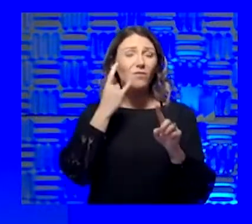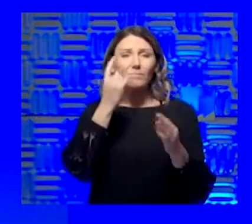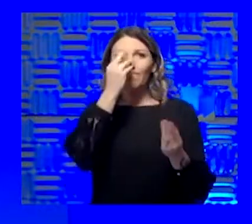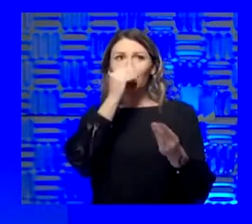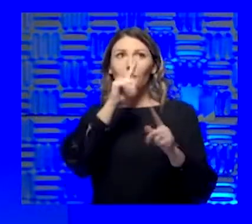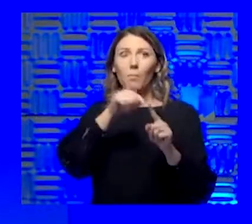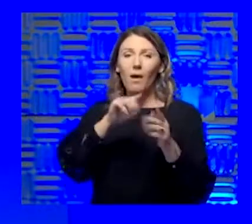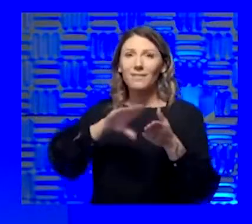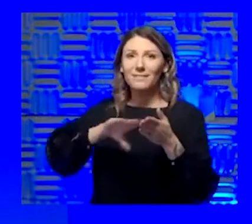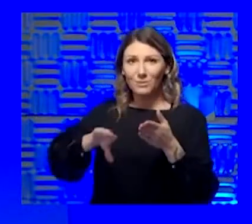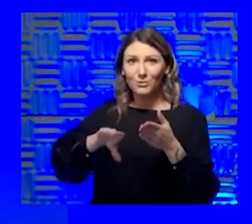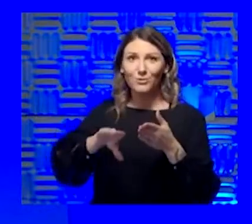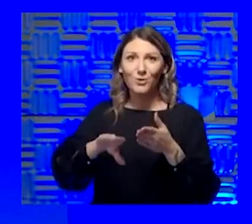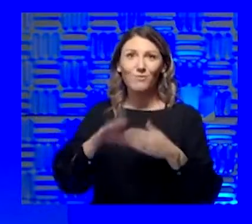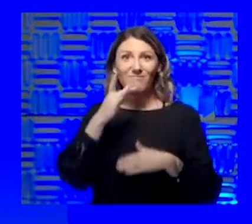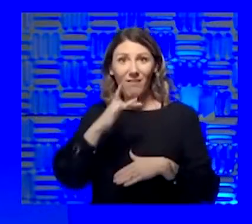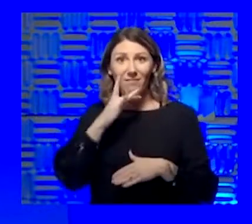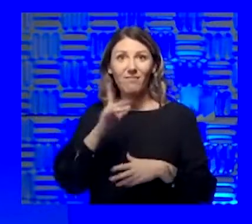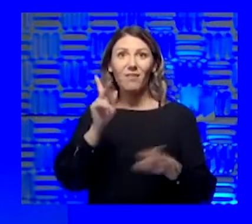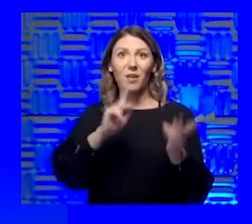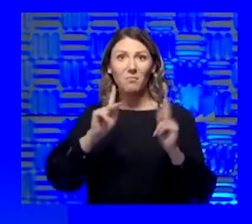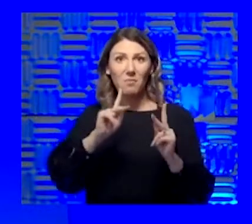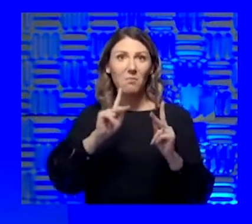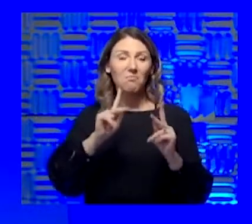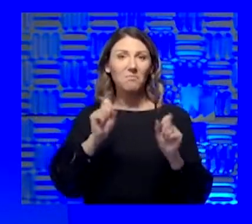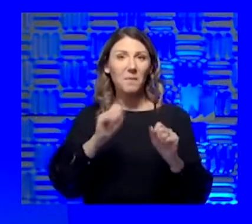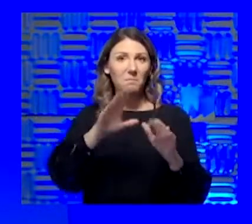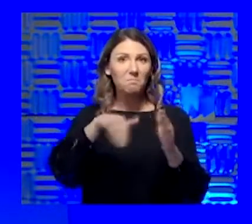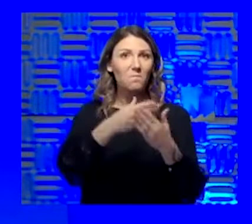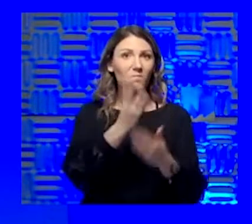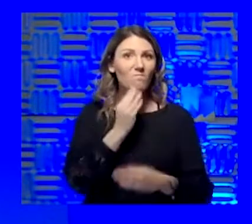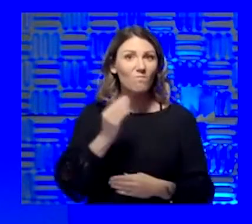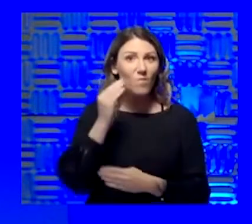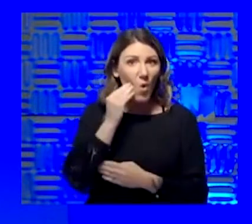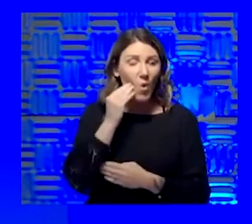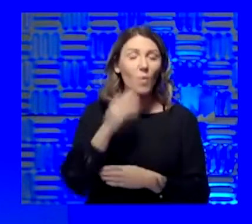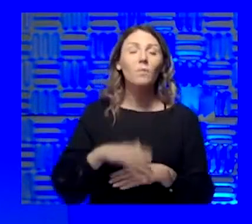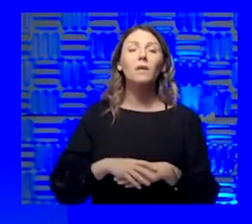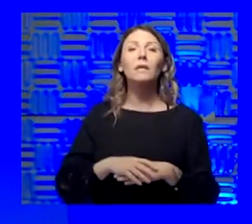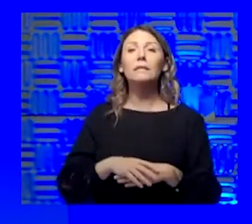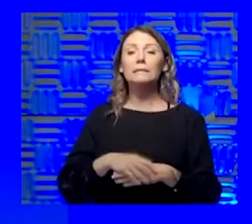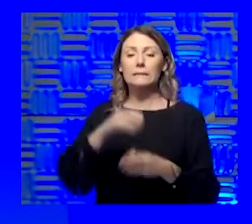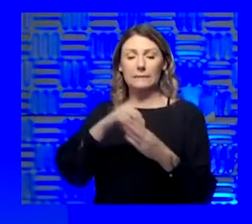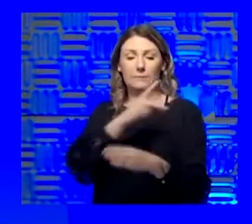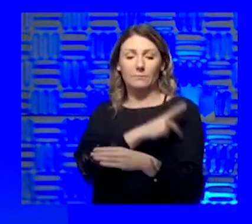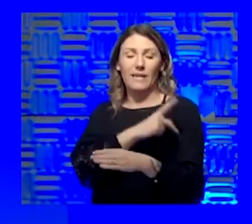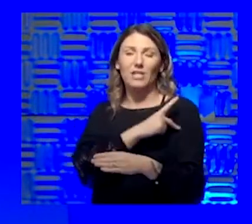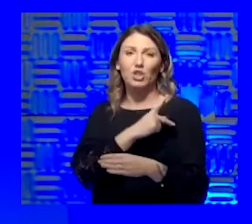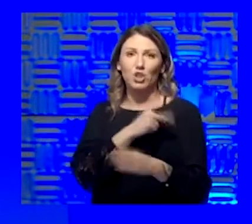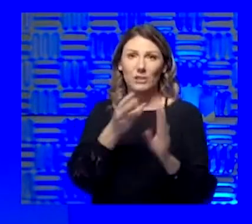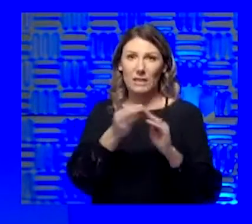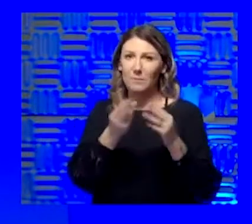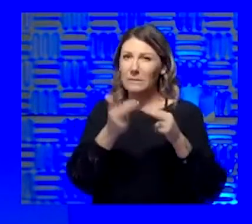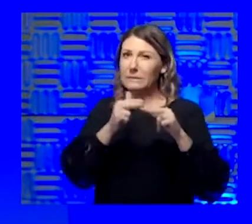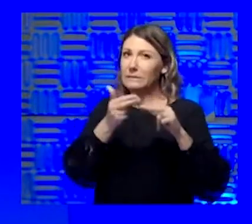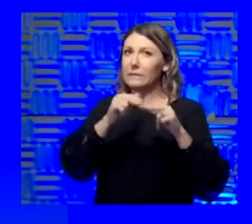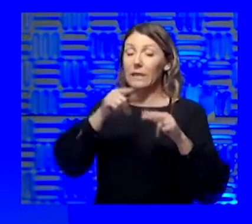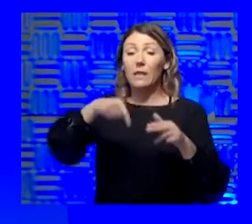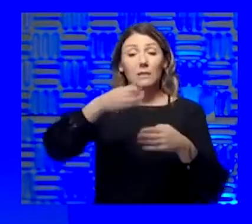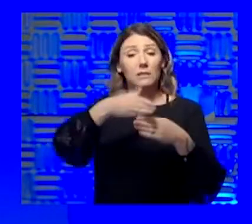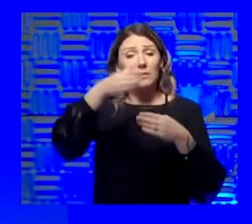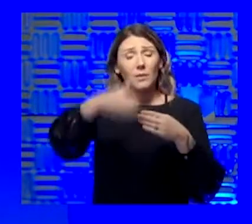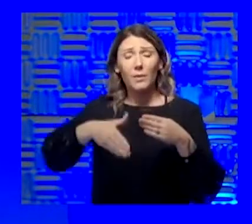had, luckily, people going home, our inpatient numbers are creeping up a little bit. So this weekend is